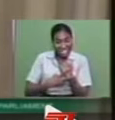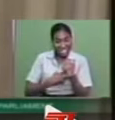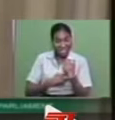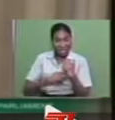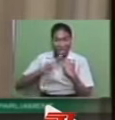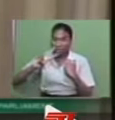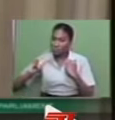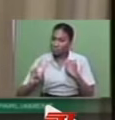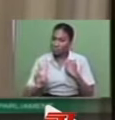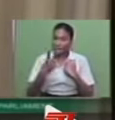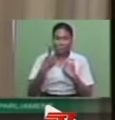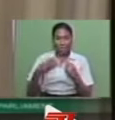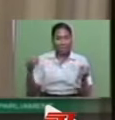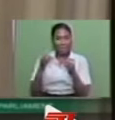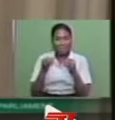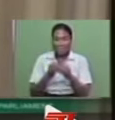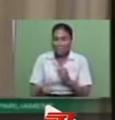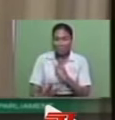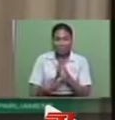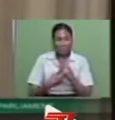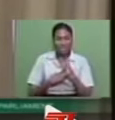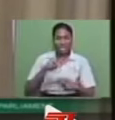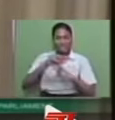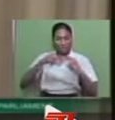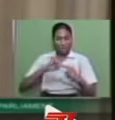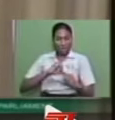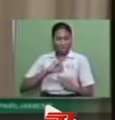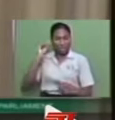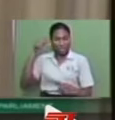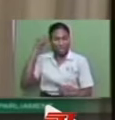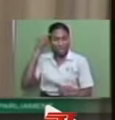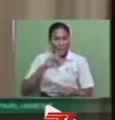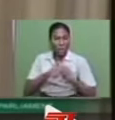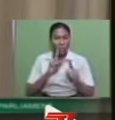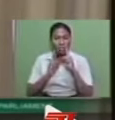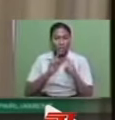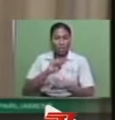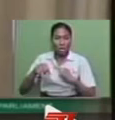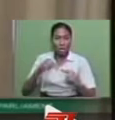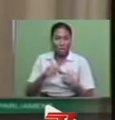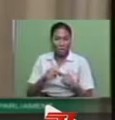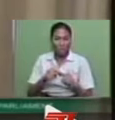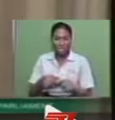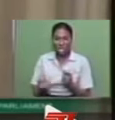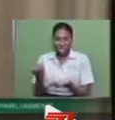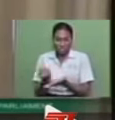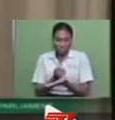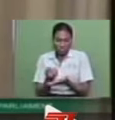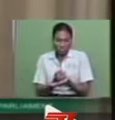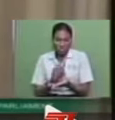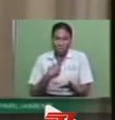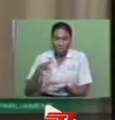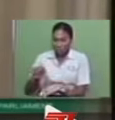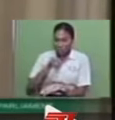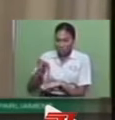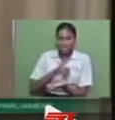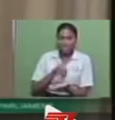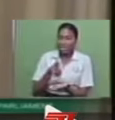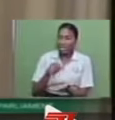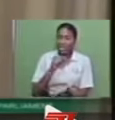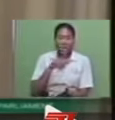tenure. So when you talk about, you come and talk about we raided Treasury and running on fumes, nothing is further from the